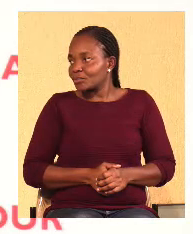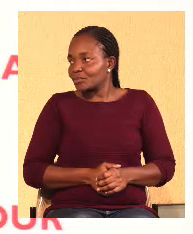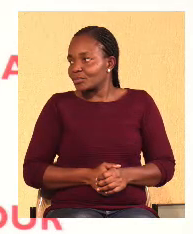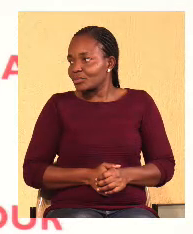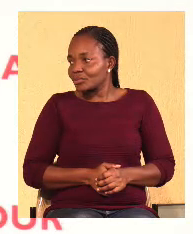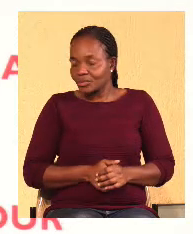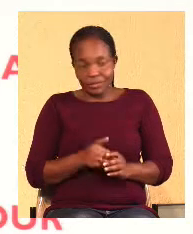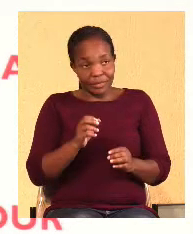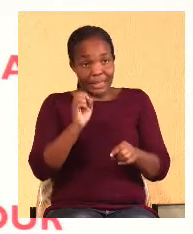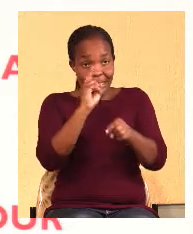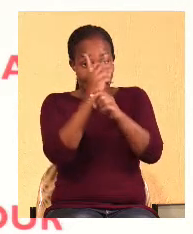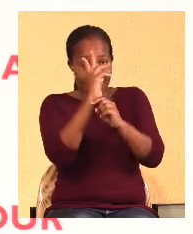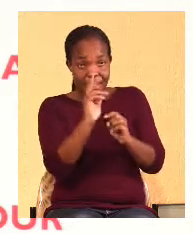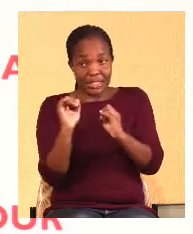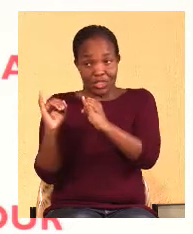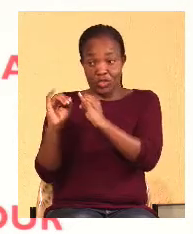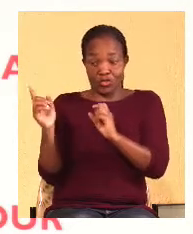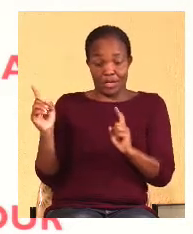Ms. Linikela Kalimba